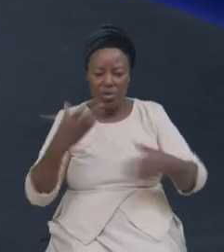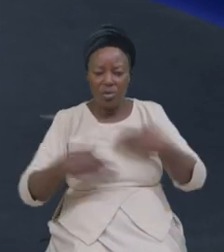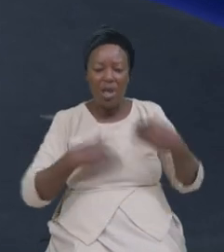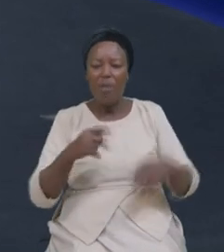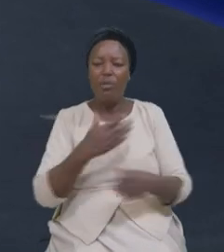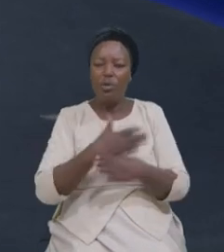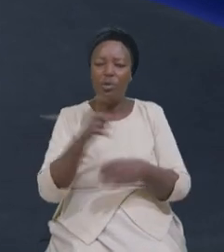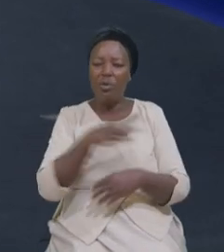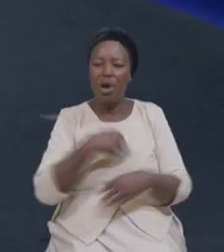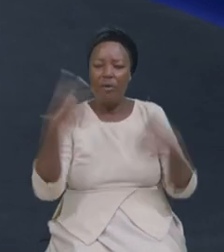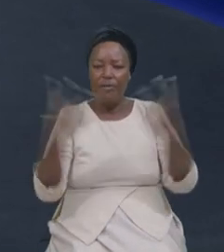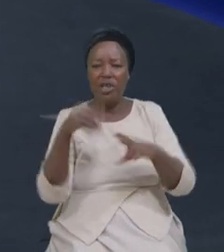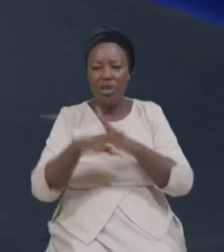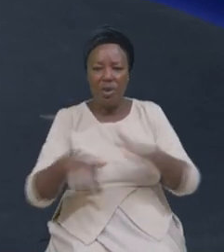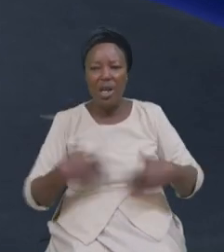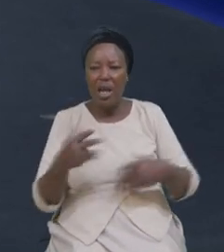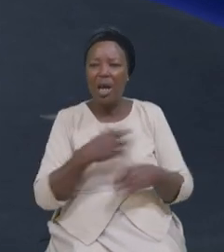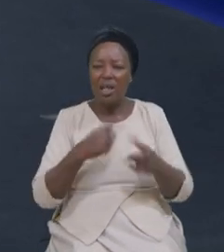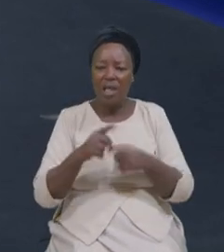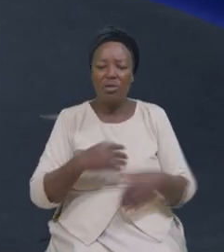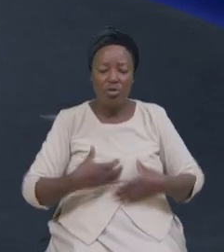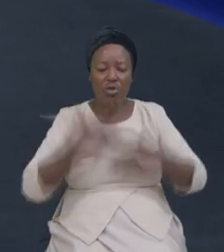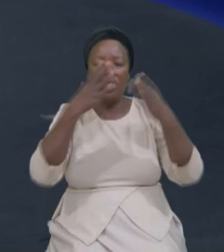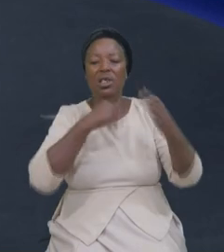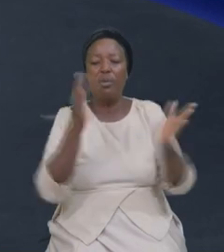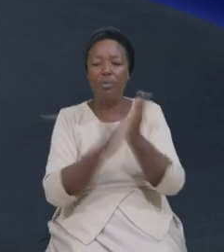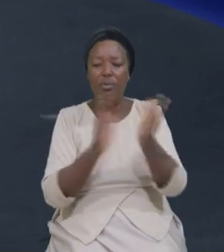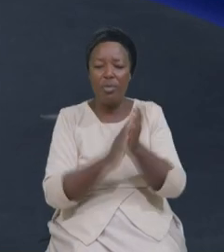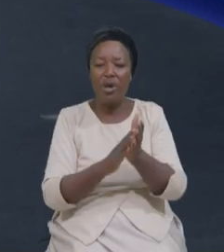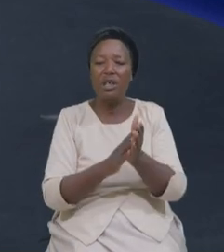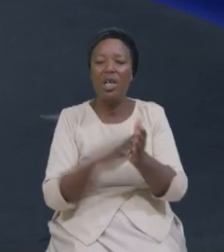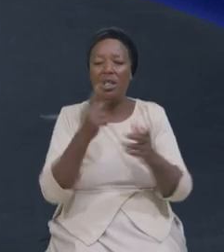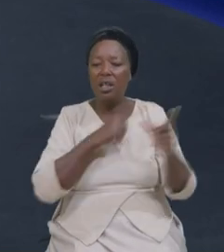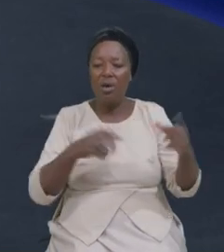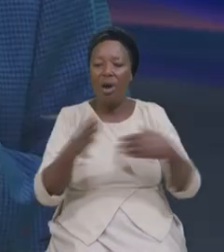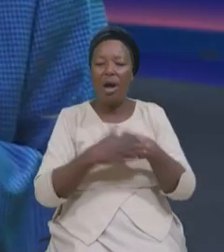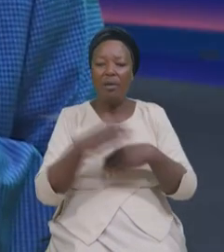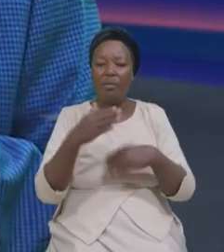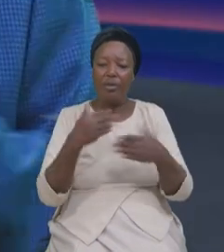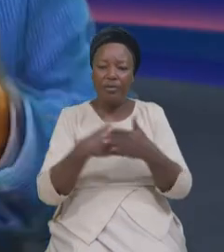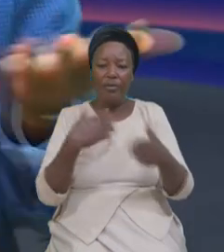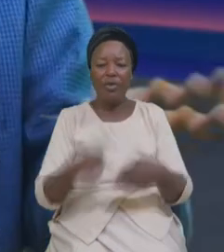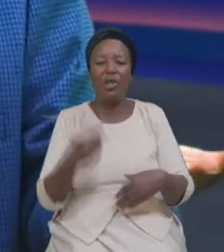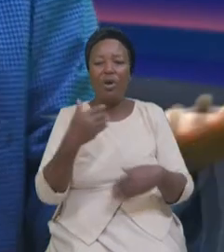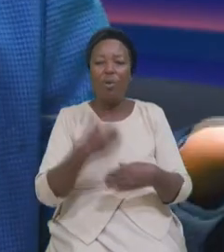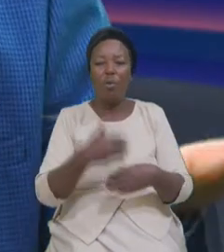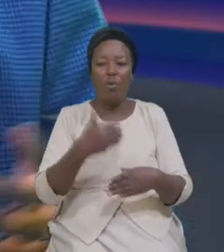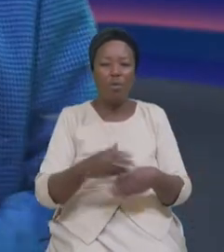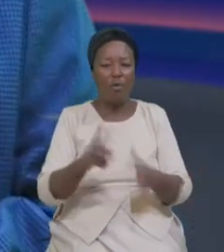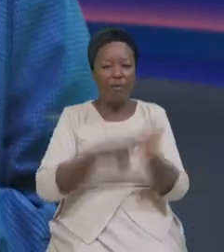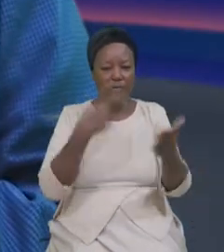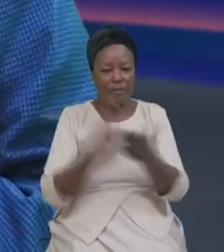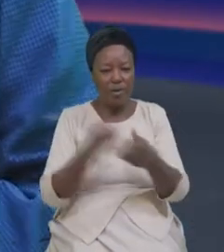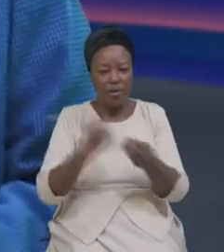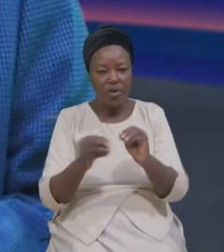victory in your life. Anybody can shout and praise after the walls are falling. But you know, for our lives and to follow what